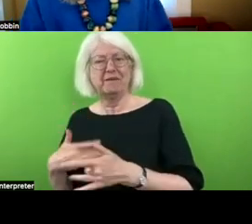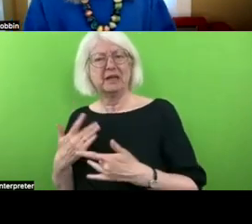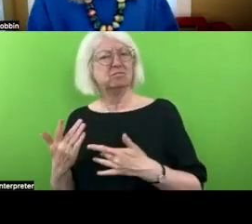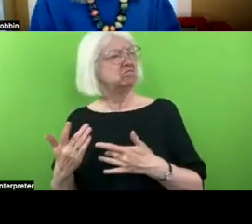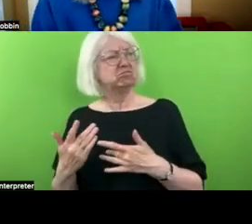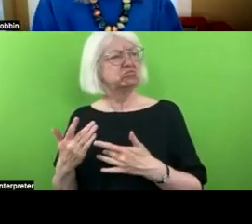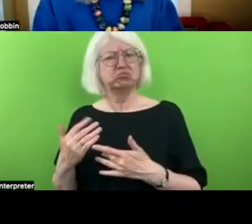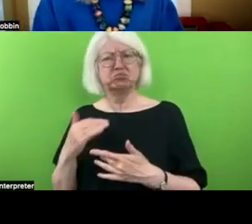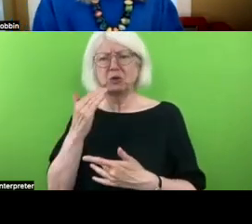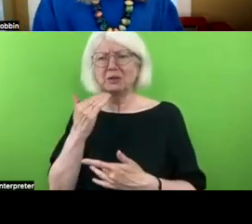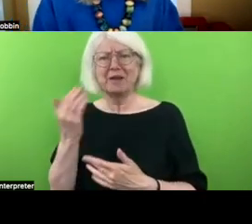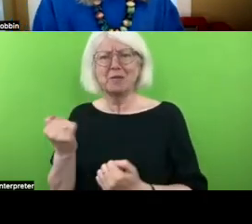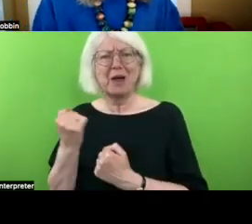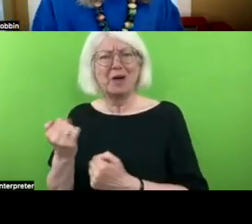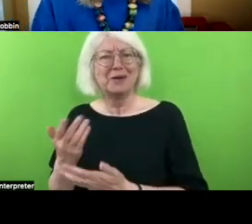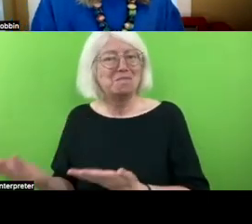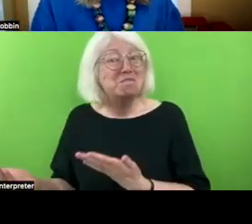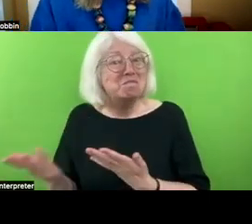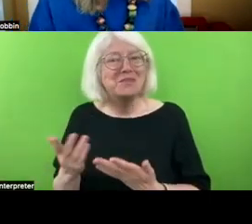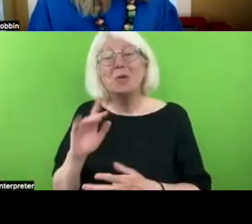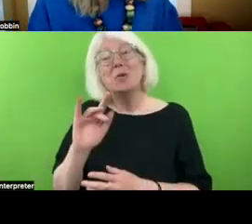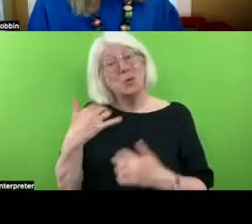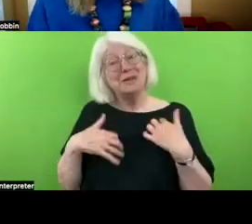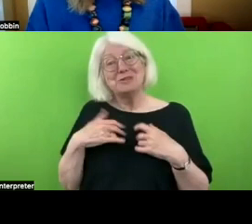explore that a little bit more.